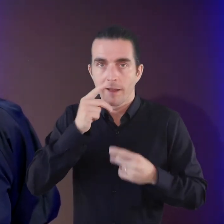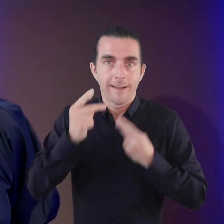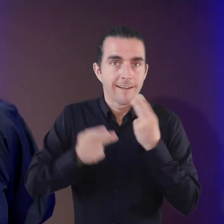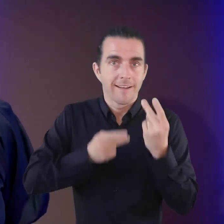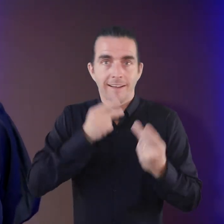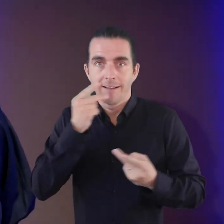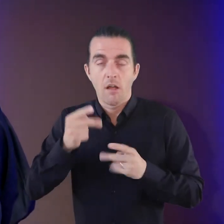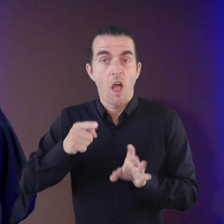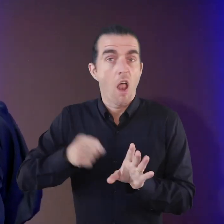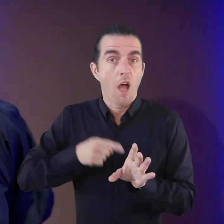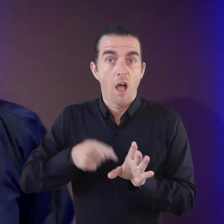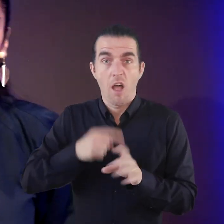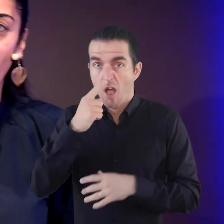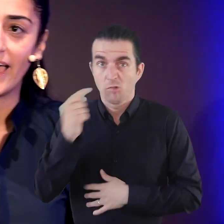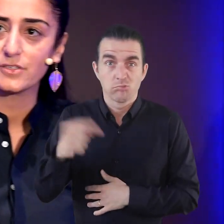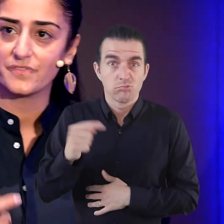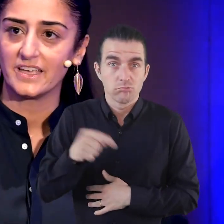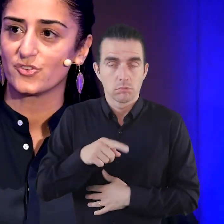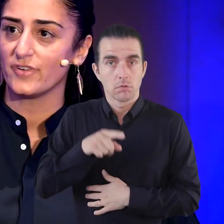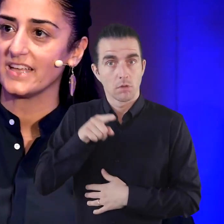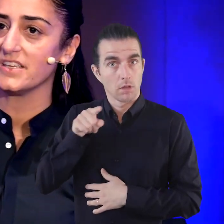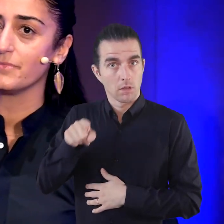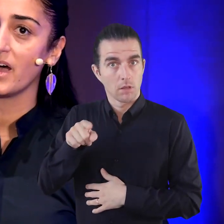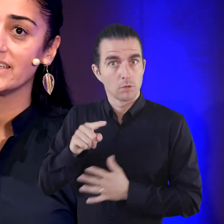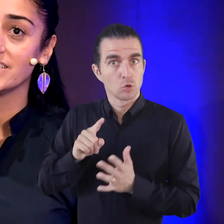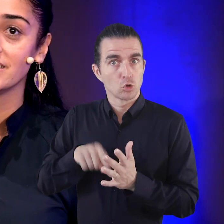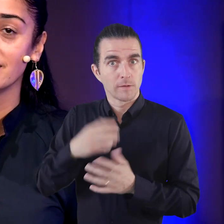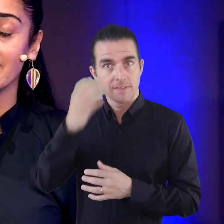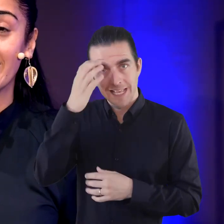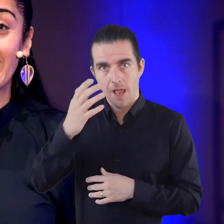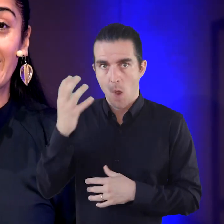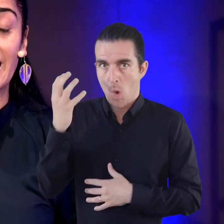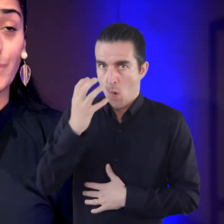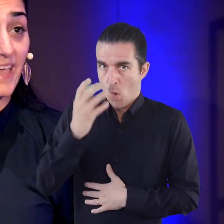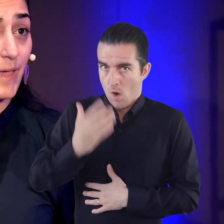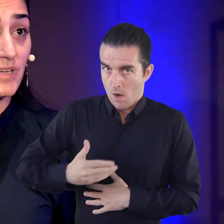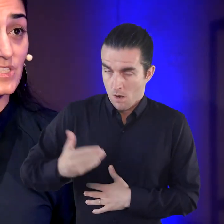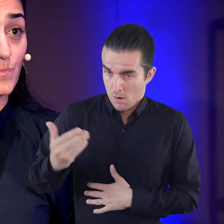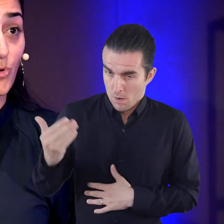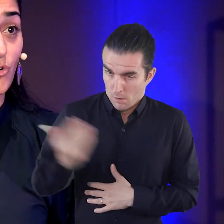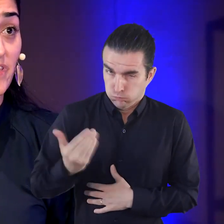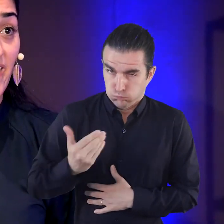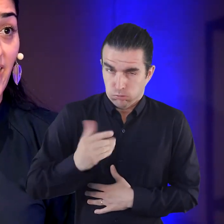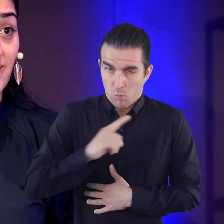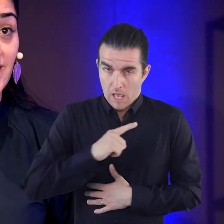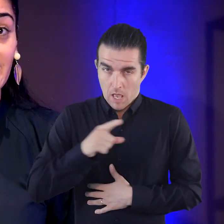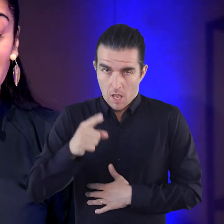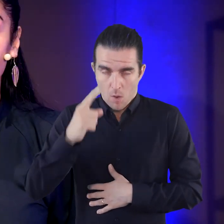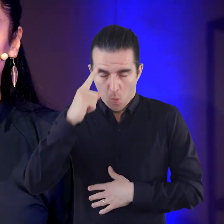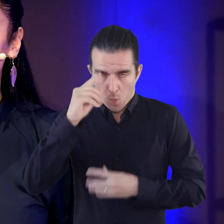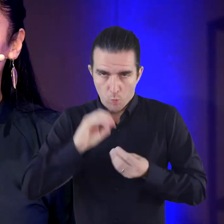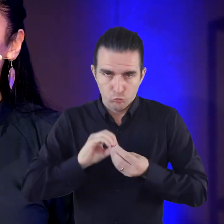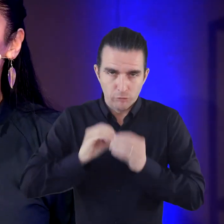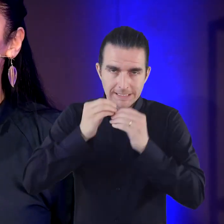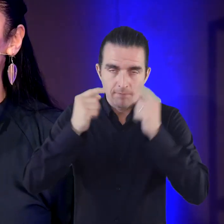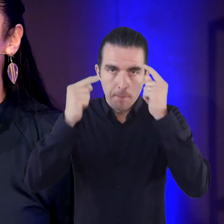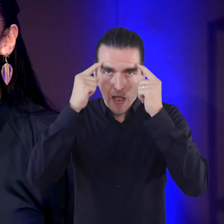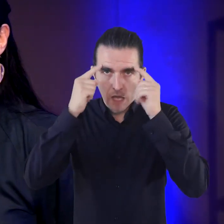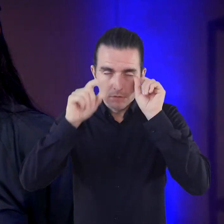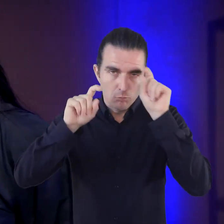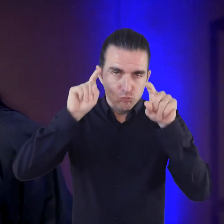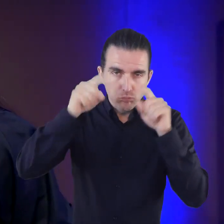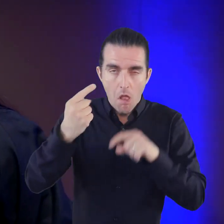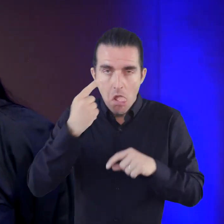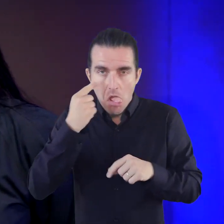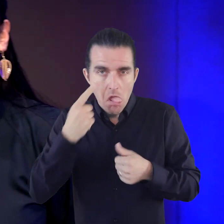King, that studio became a hothouse for his creative mind. He became an explorer there, given space and